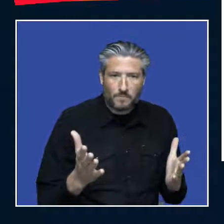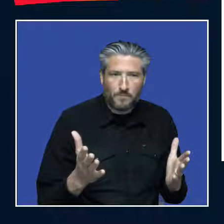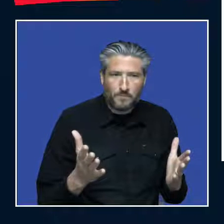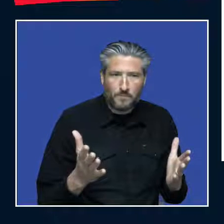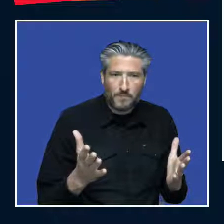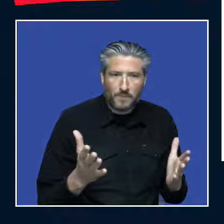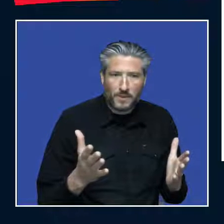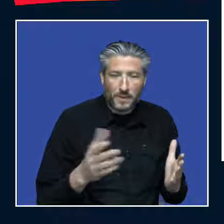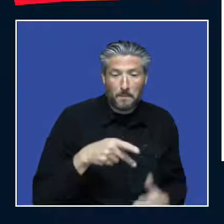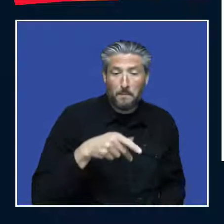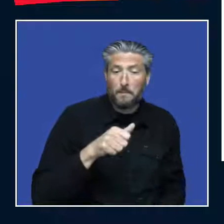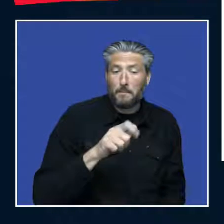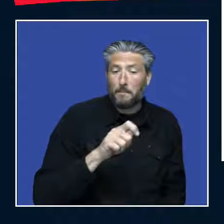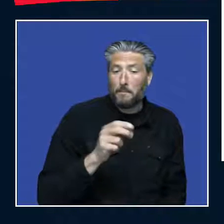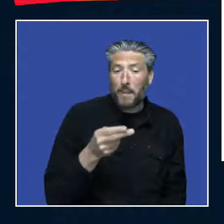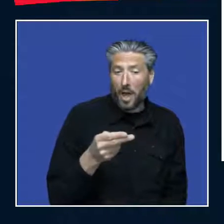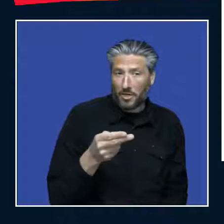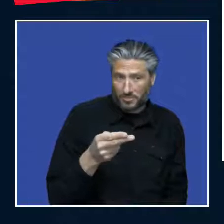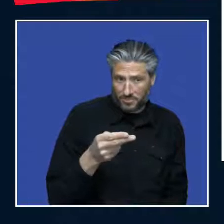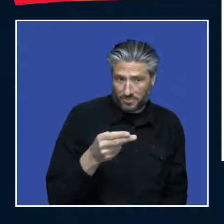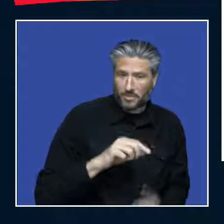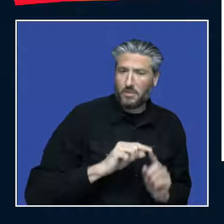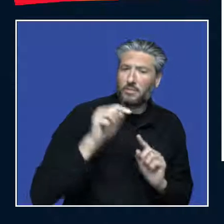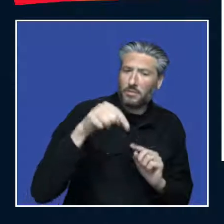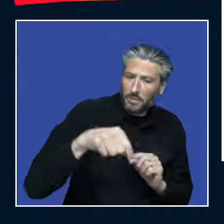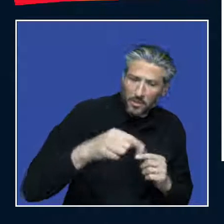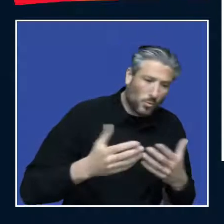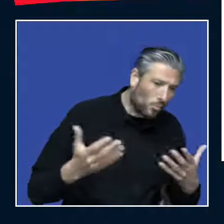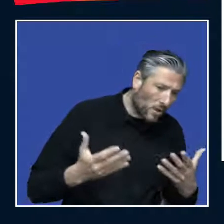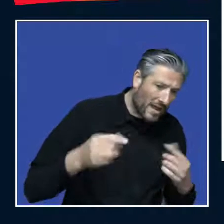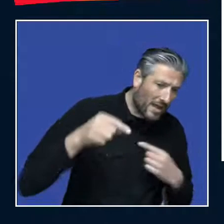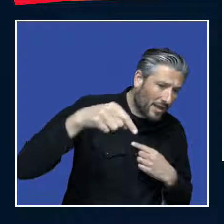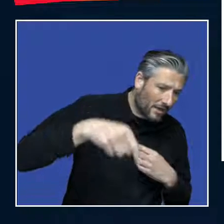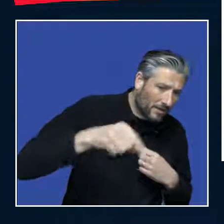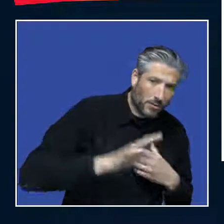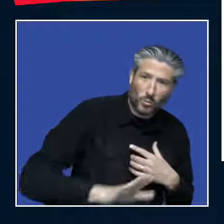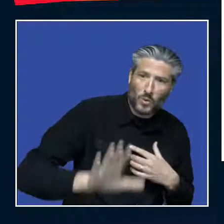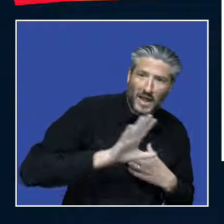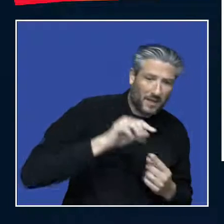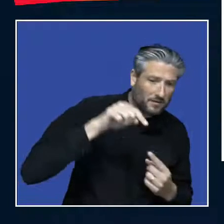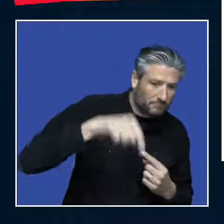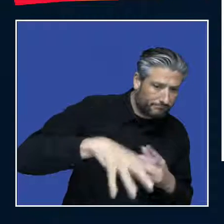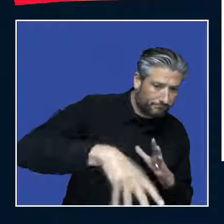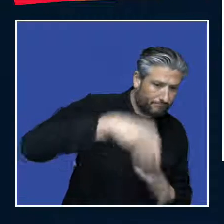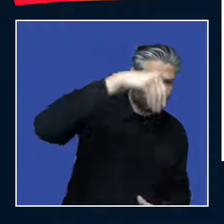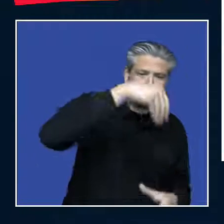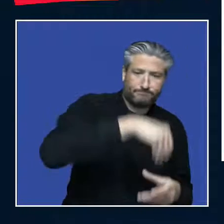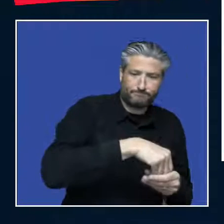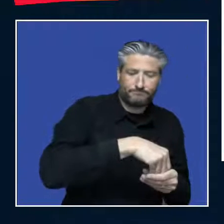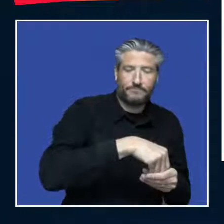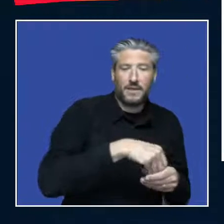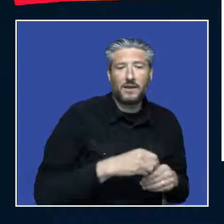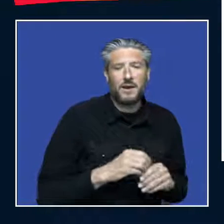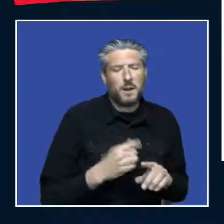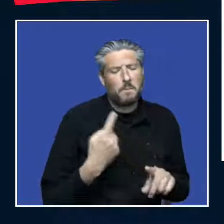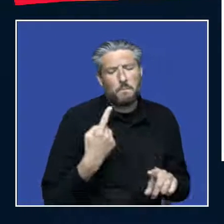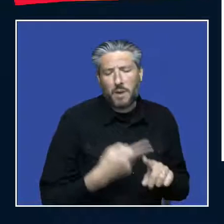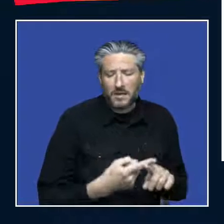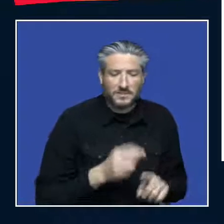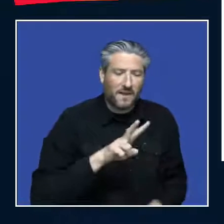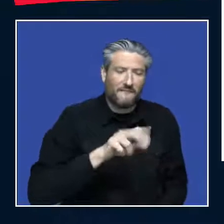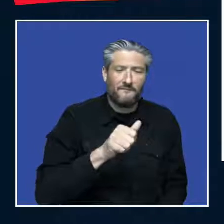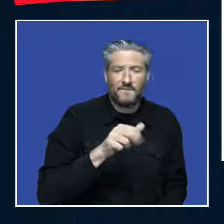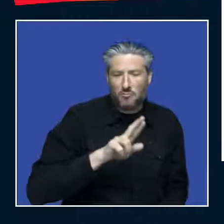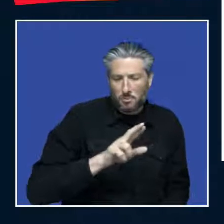So the relative path here. I can also set environment variables. It's again the same. I can either